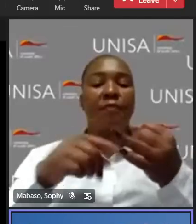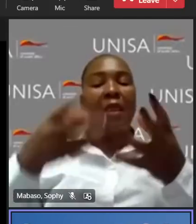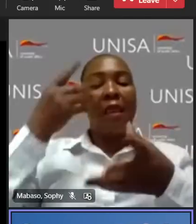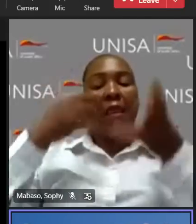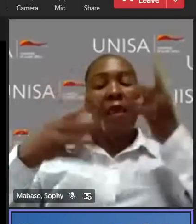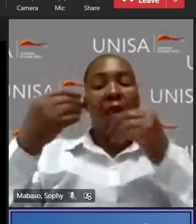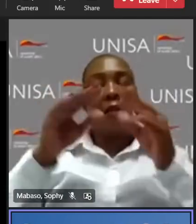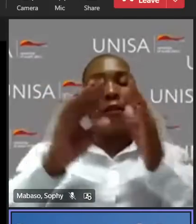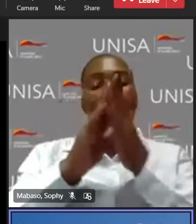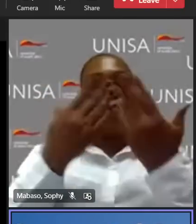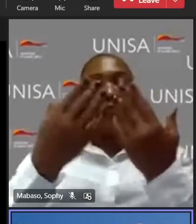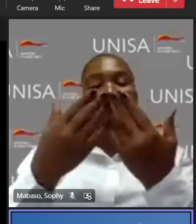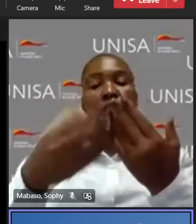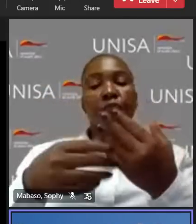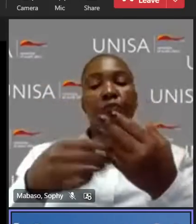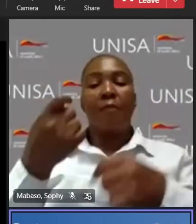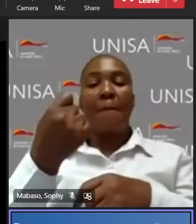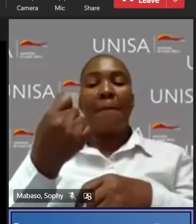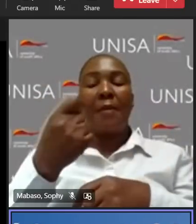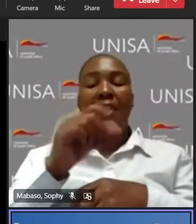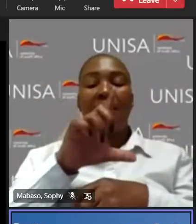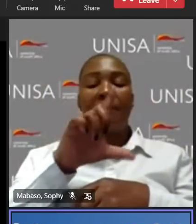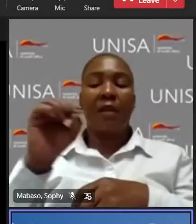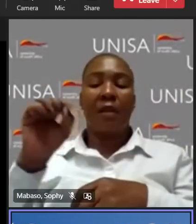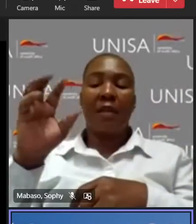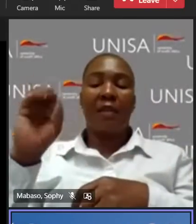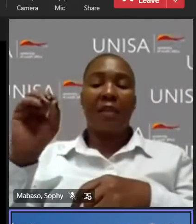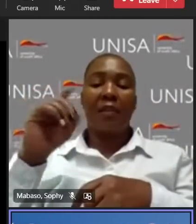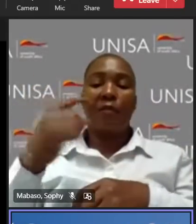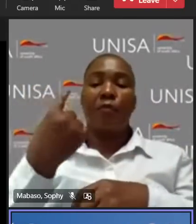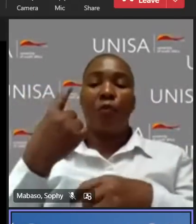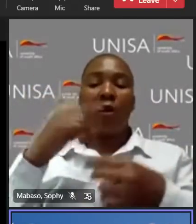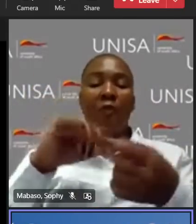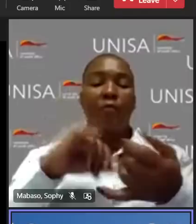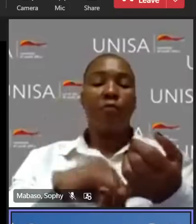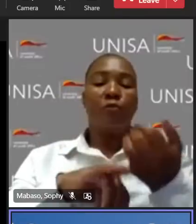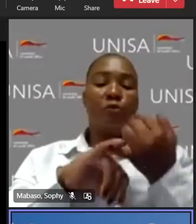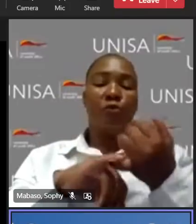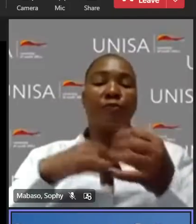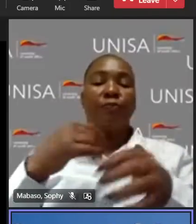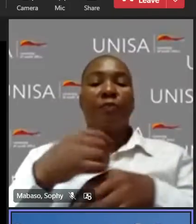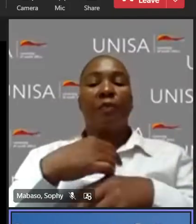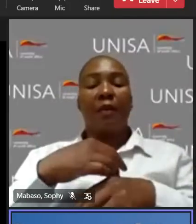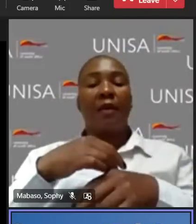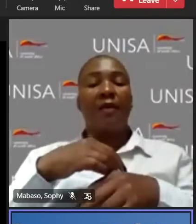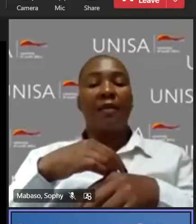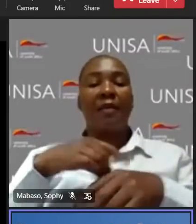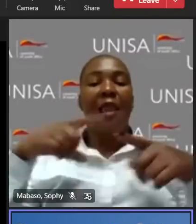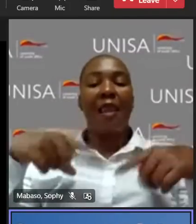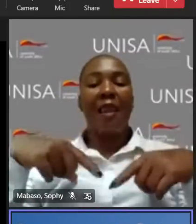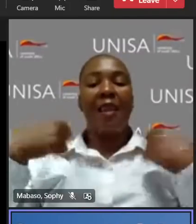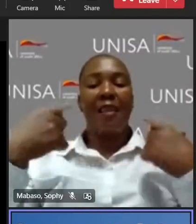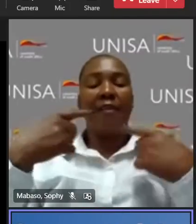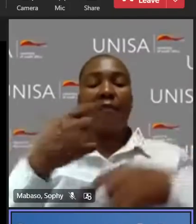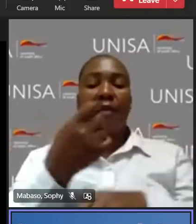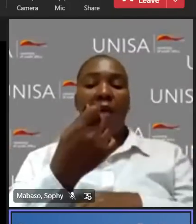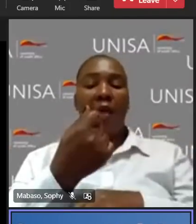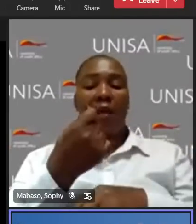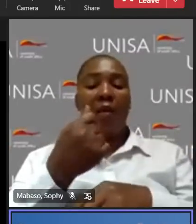material allowances, 700 rands per module. And there is a living allowance, which